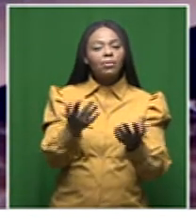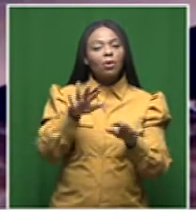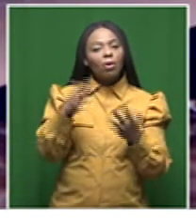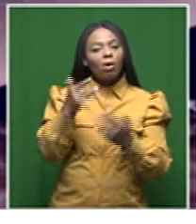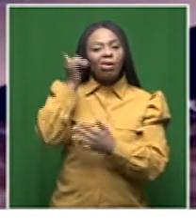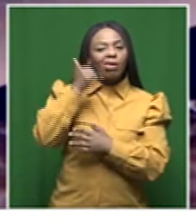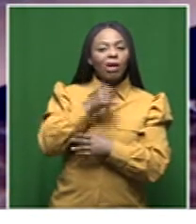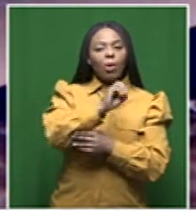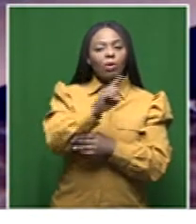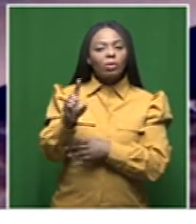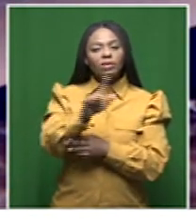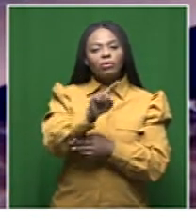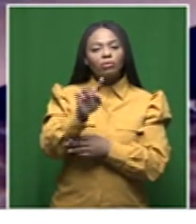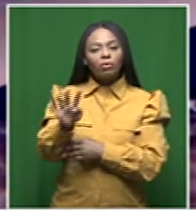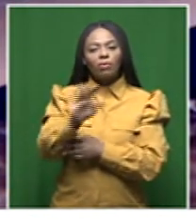The number to call is